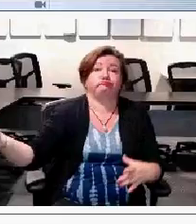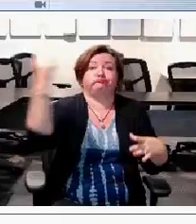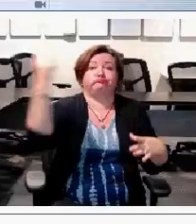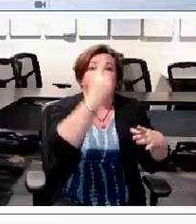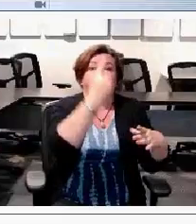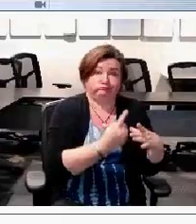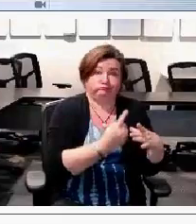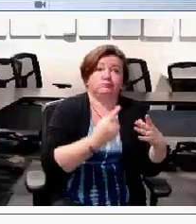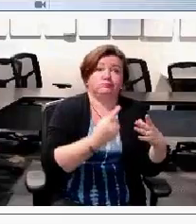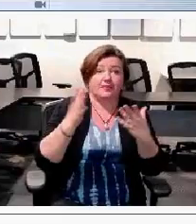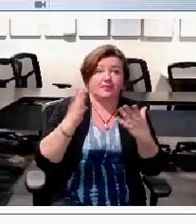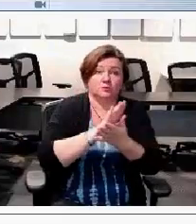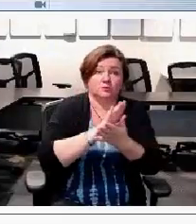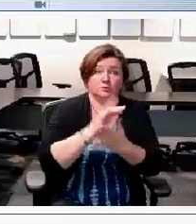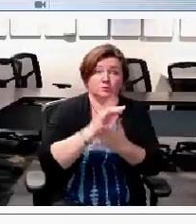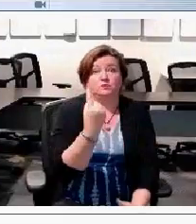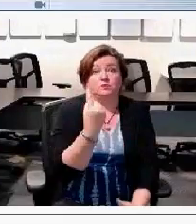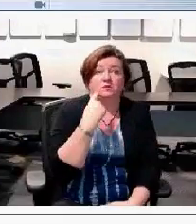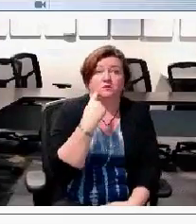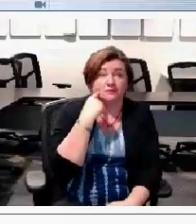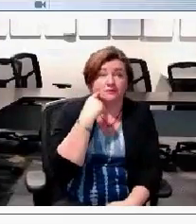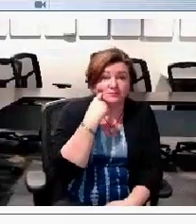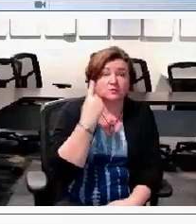in their school or in their community that has a hearing loss.